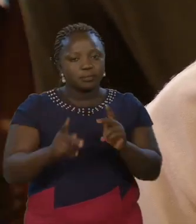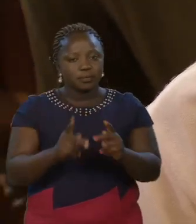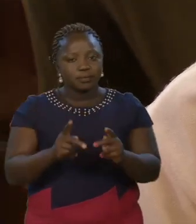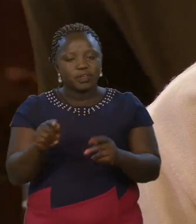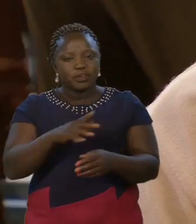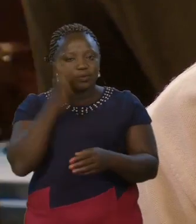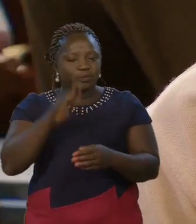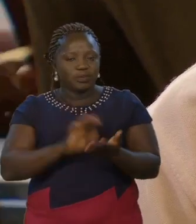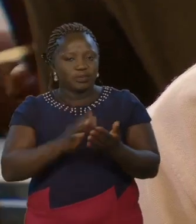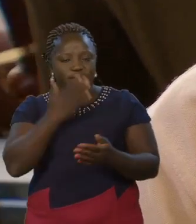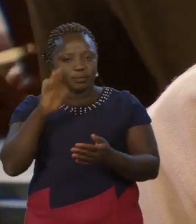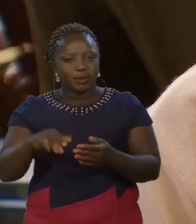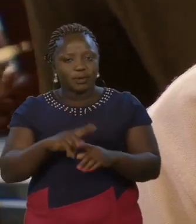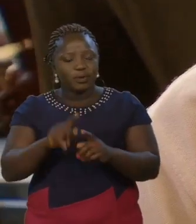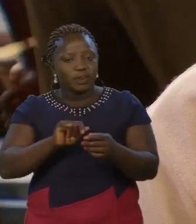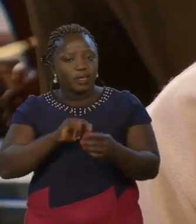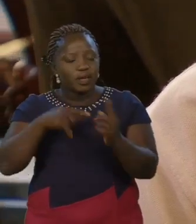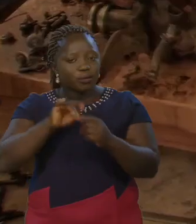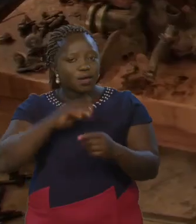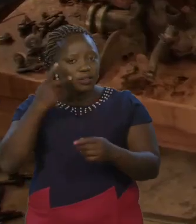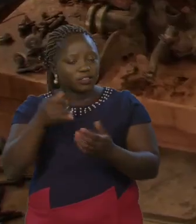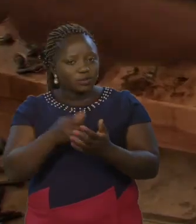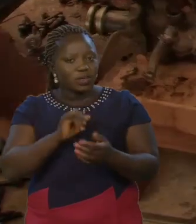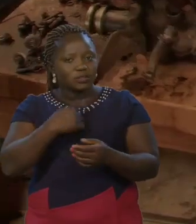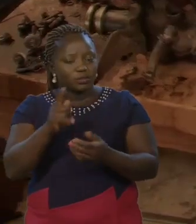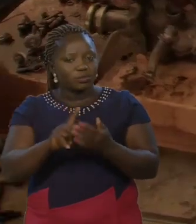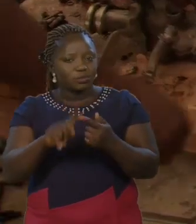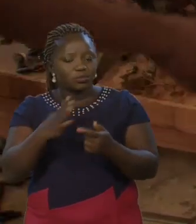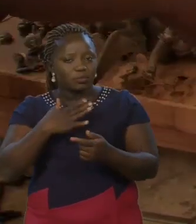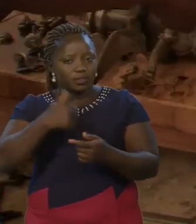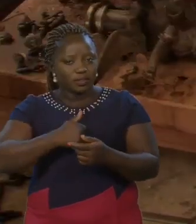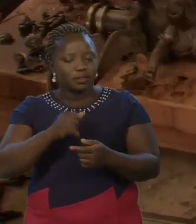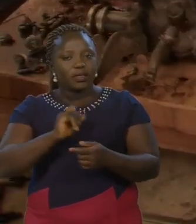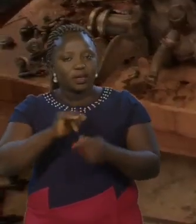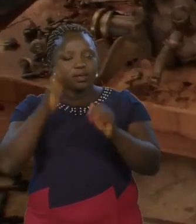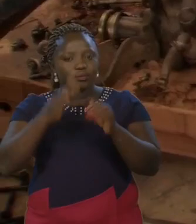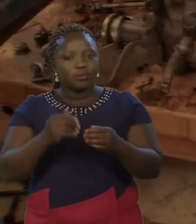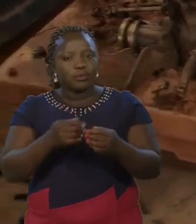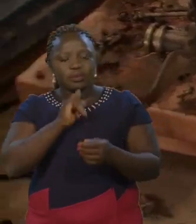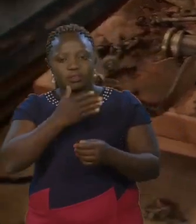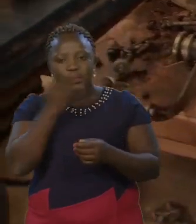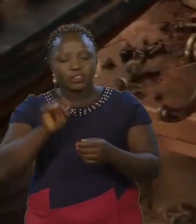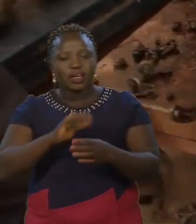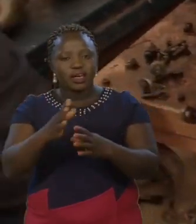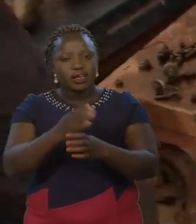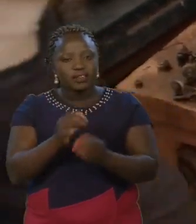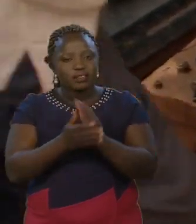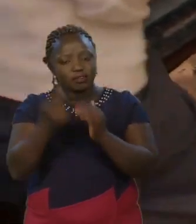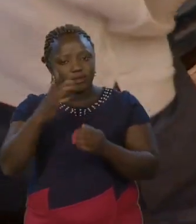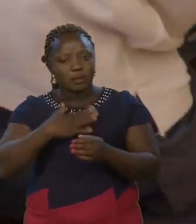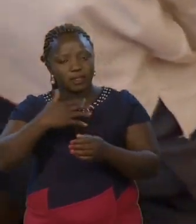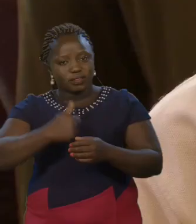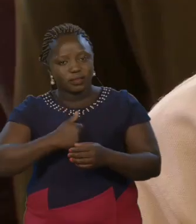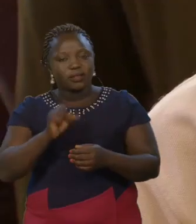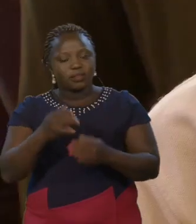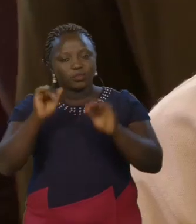treated. When I saw this, I said to myself that I can't take it anymore. It's better I acquire skills for myself,